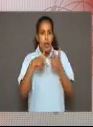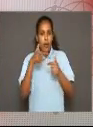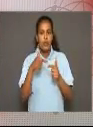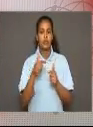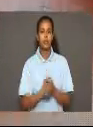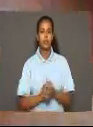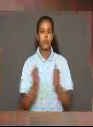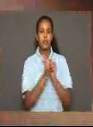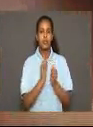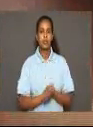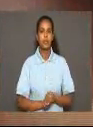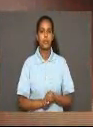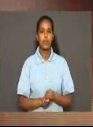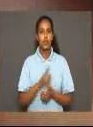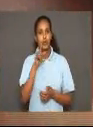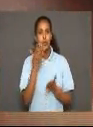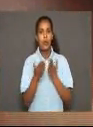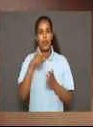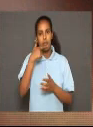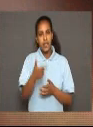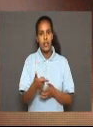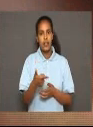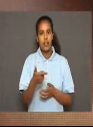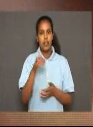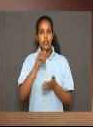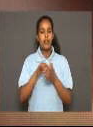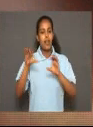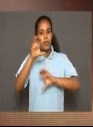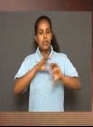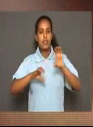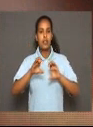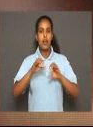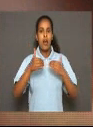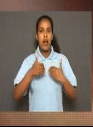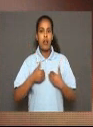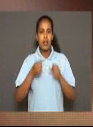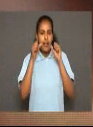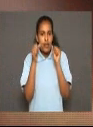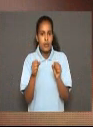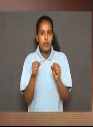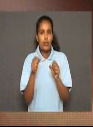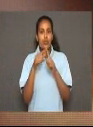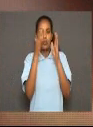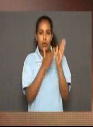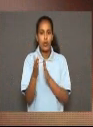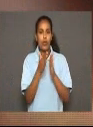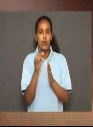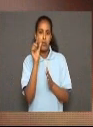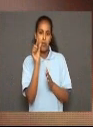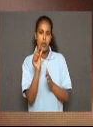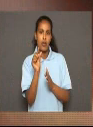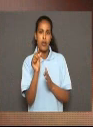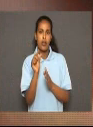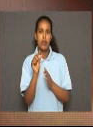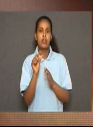with. You might have said that chemistry has enabled us to produce fuel